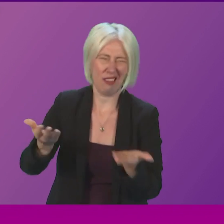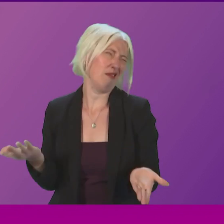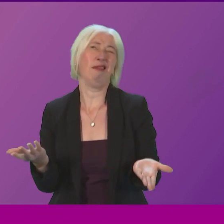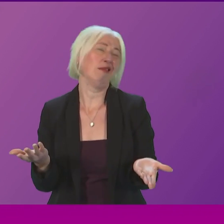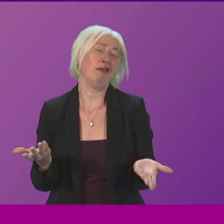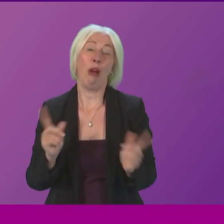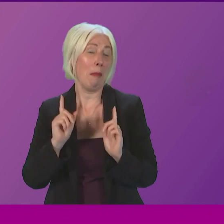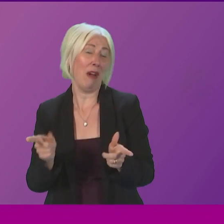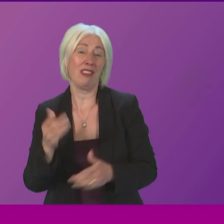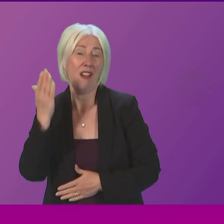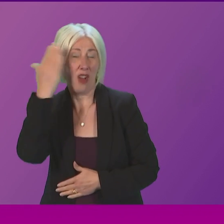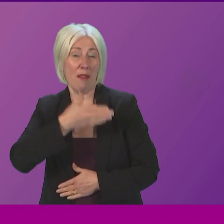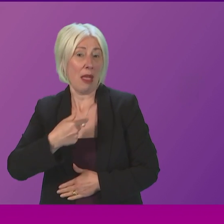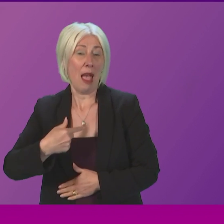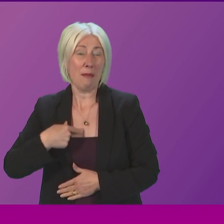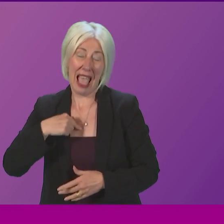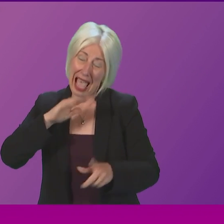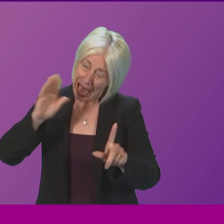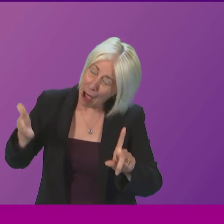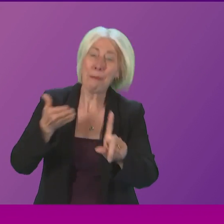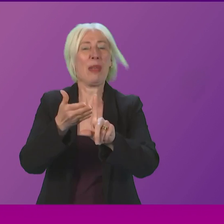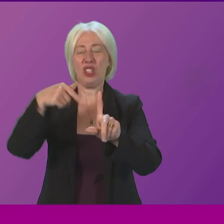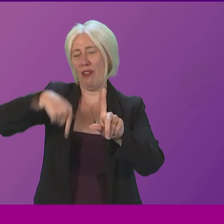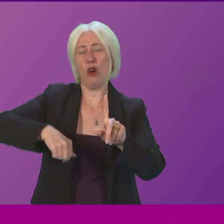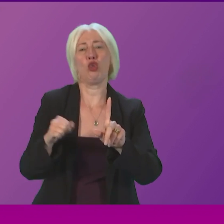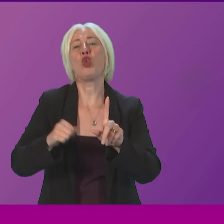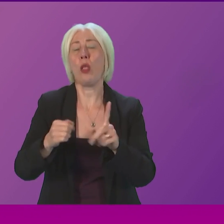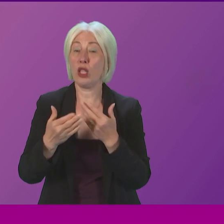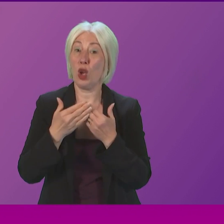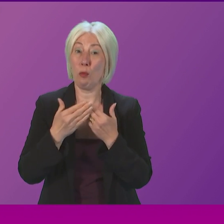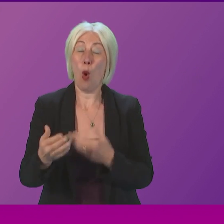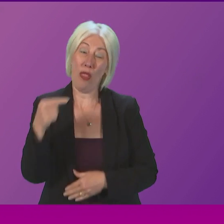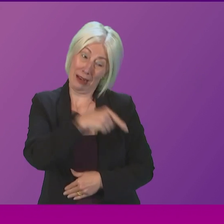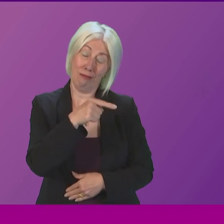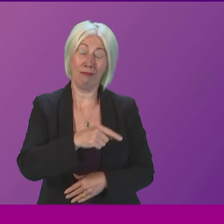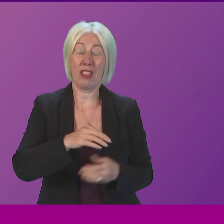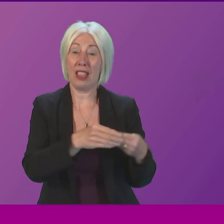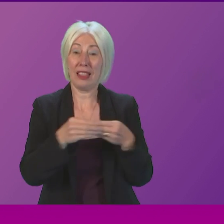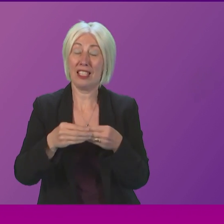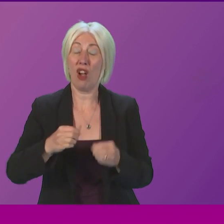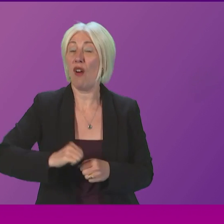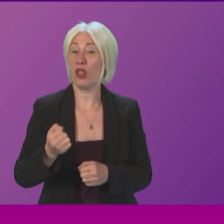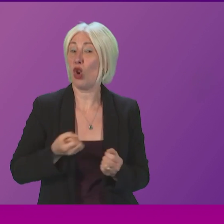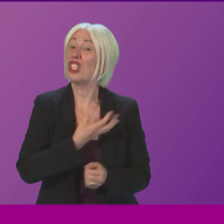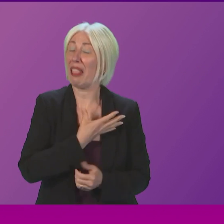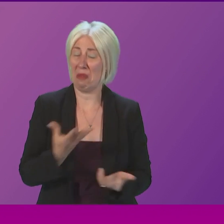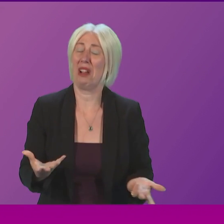presiding officer, if I have far more ambition for our country than this leader of the Scottish Labour Party.